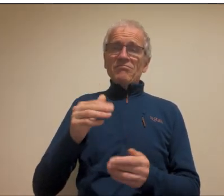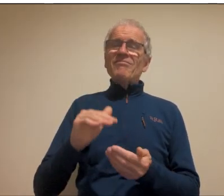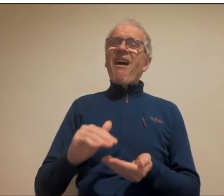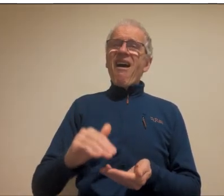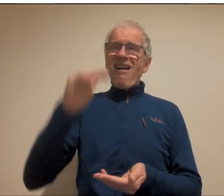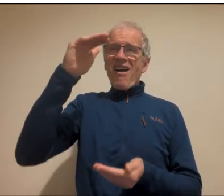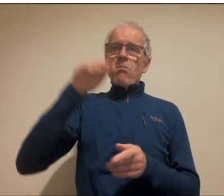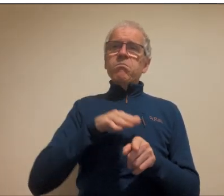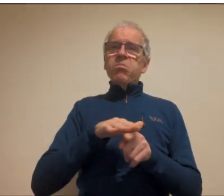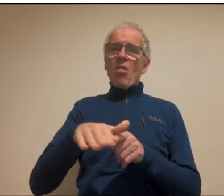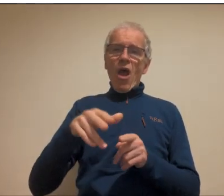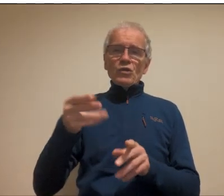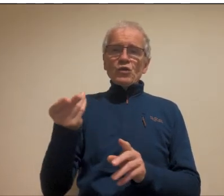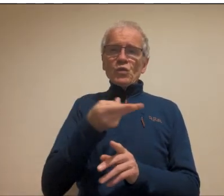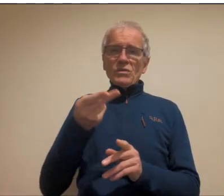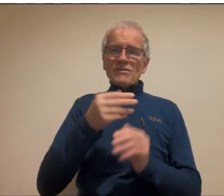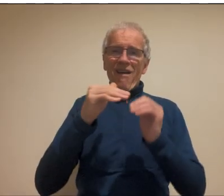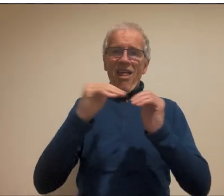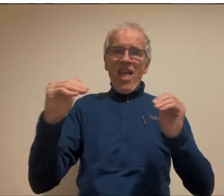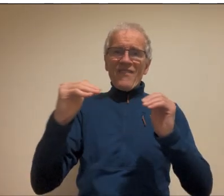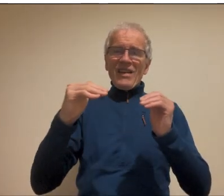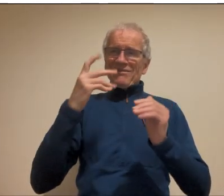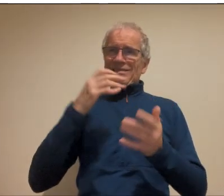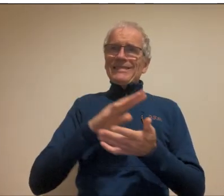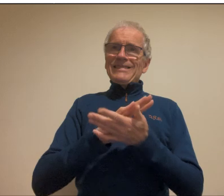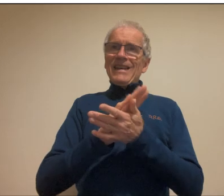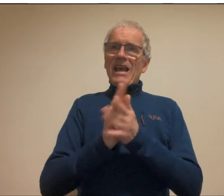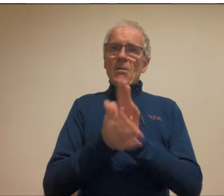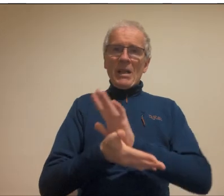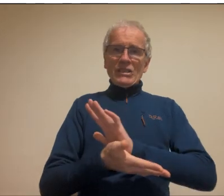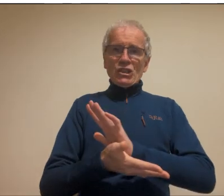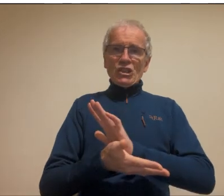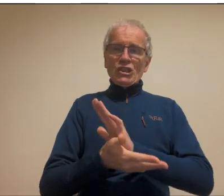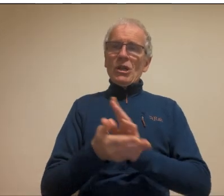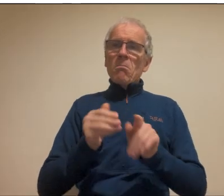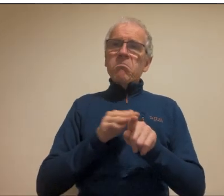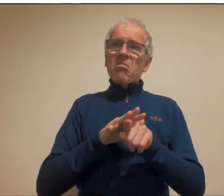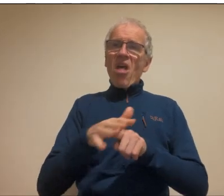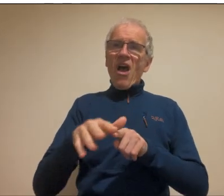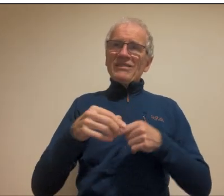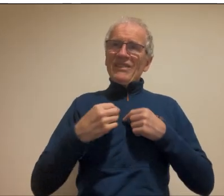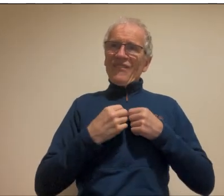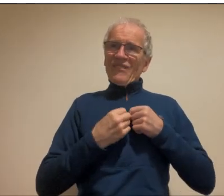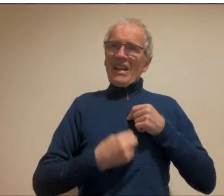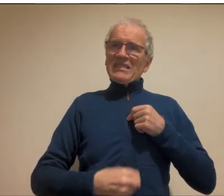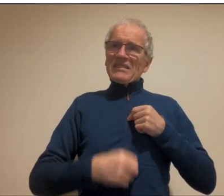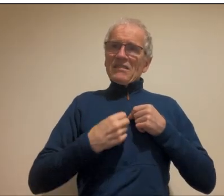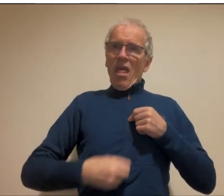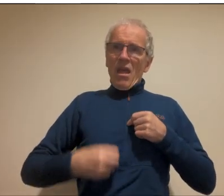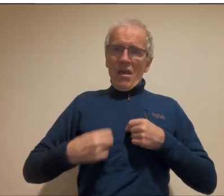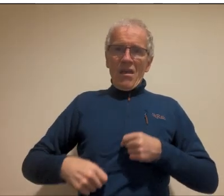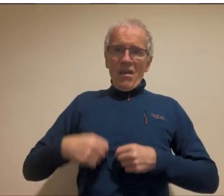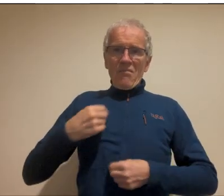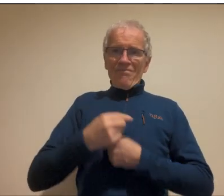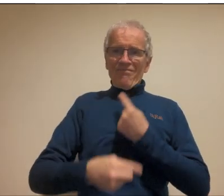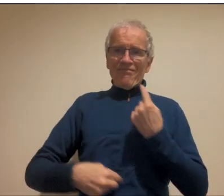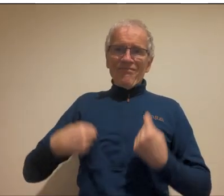Diabetes. High blood sugar levels can damage the blood vessels, making them more likely to become